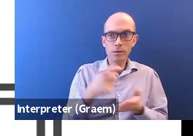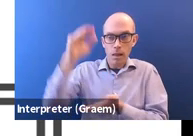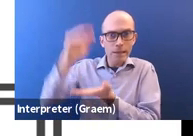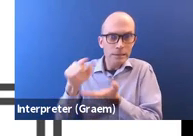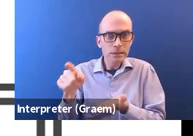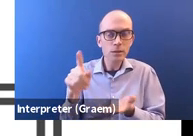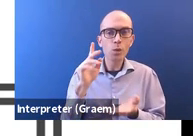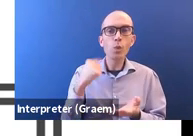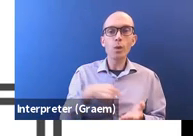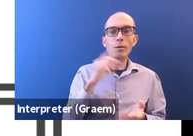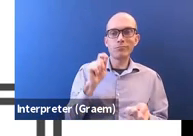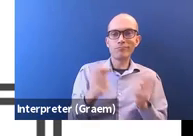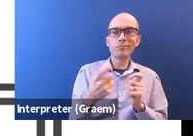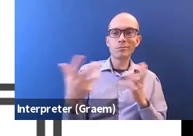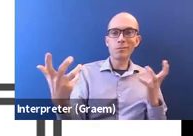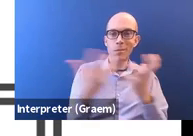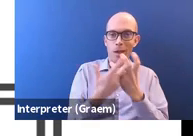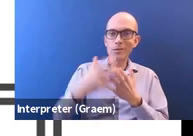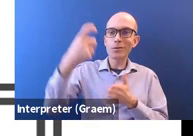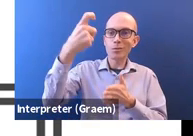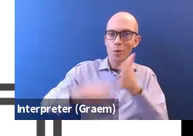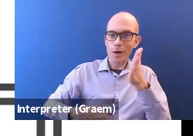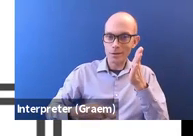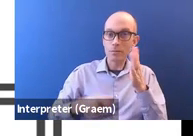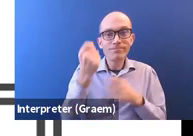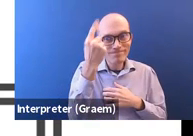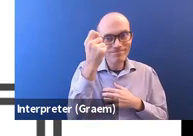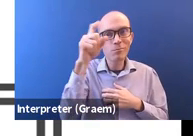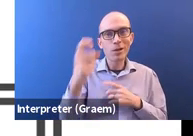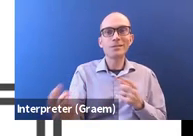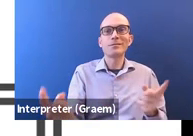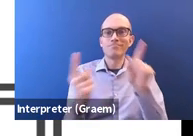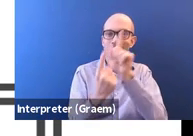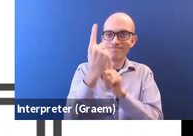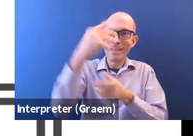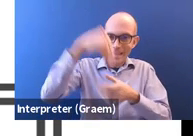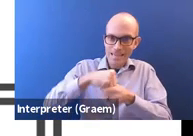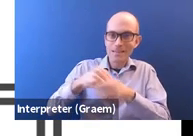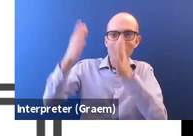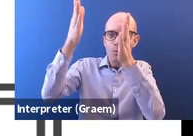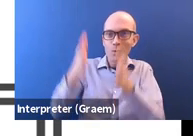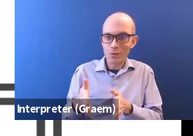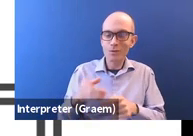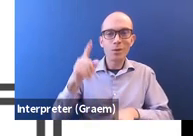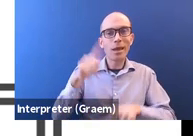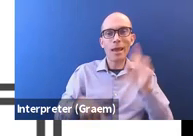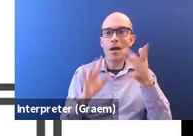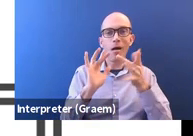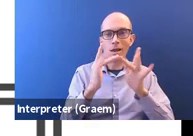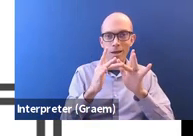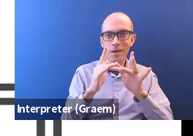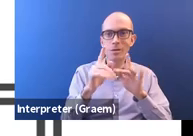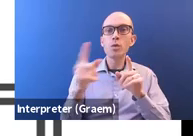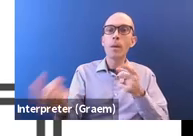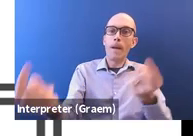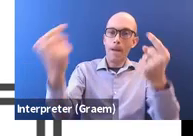it here at the register, but this is something we have to do in person, just FYI. We won't be able to match online, but you're certainly more welcome to buy it online